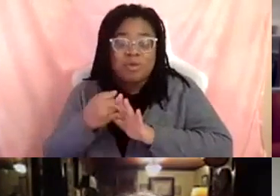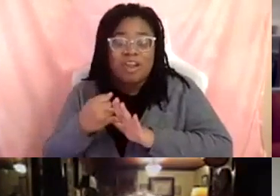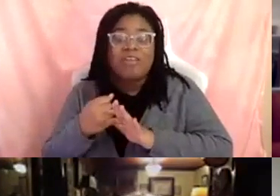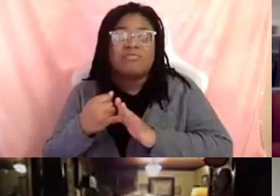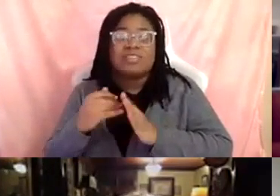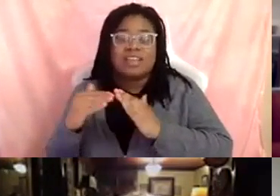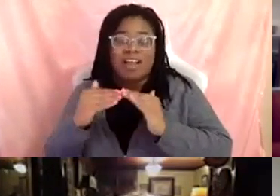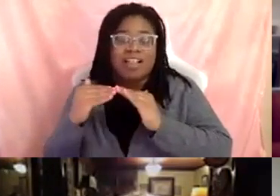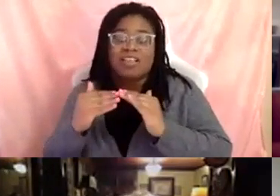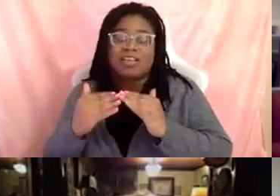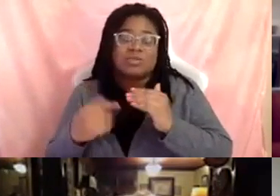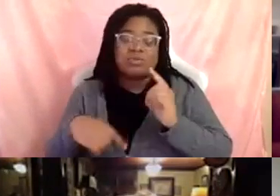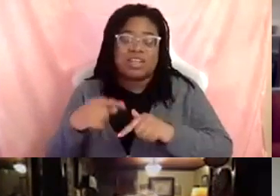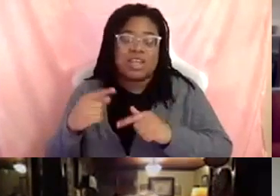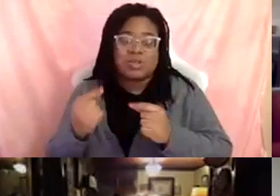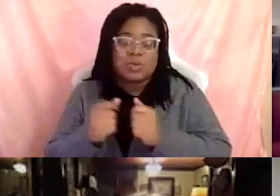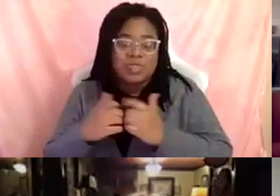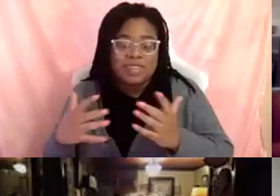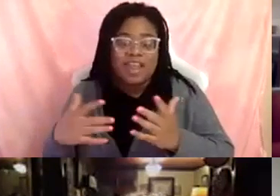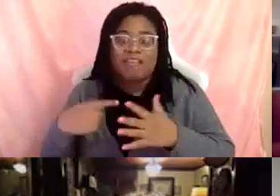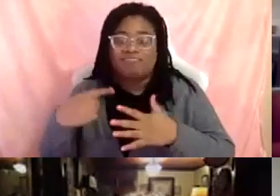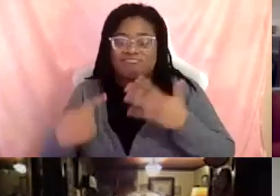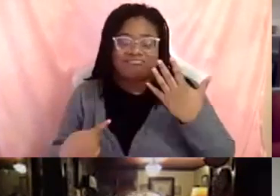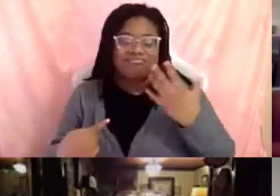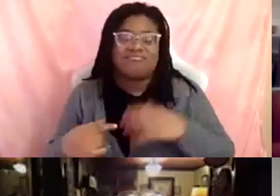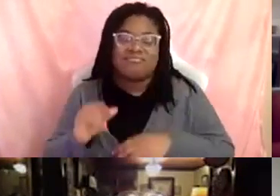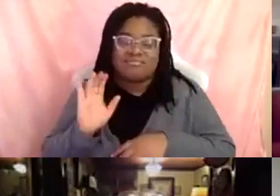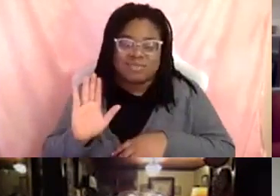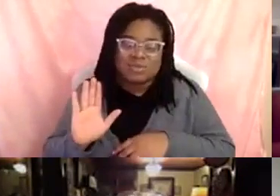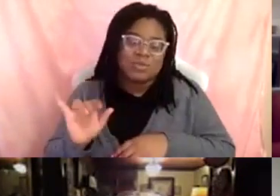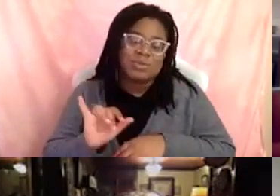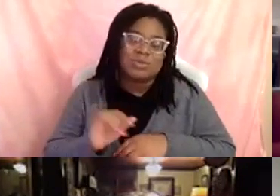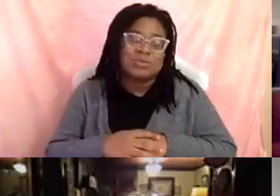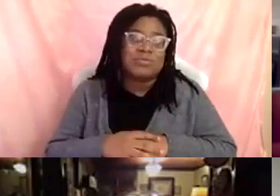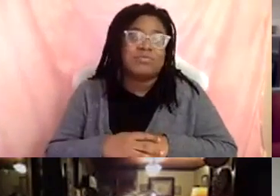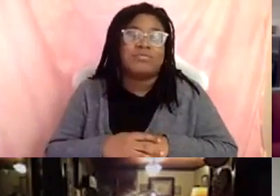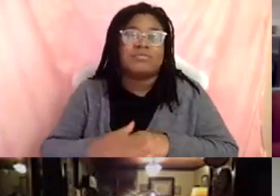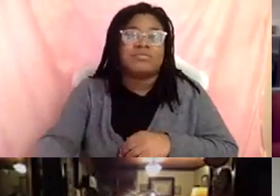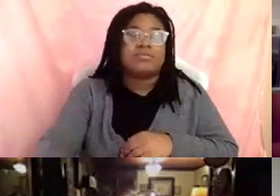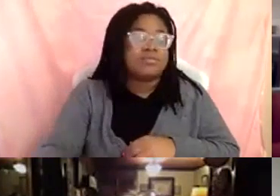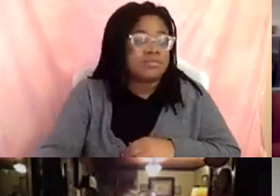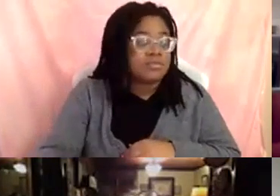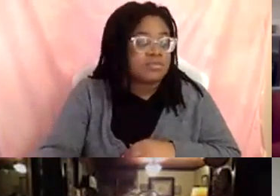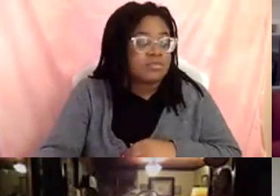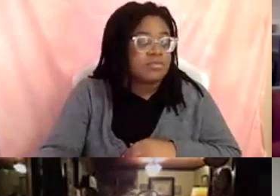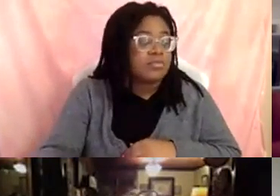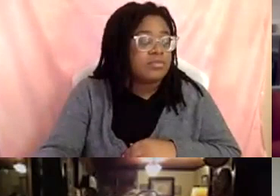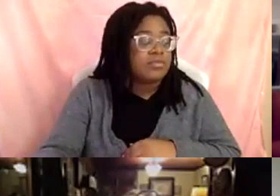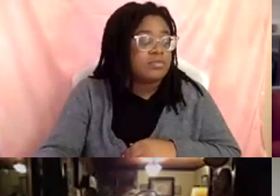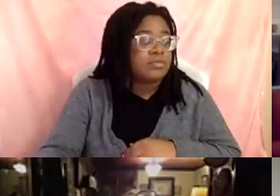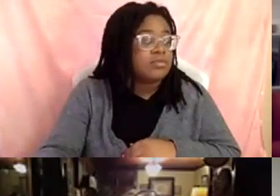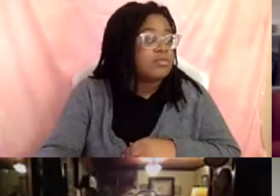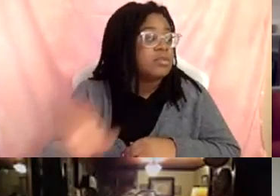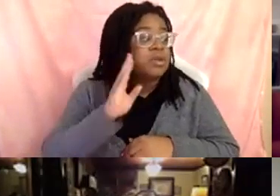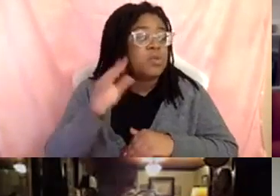this without, Adelia Gregory, Tennille Mack, and Melania Graham. We'll send you an email with resources and links